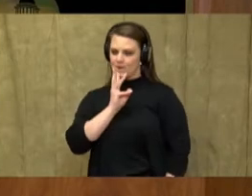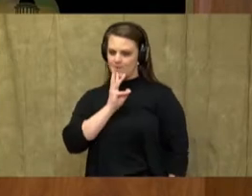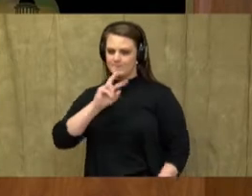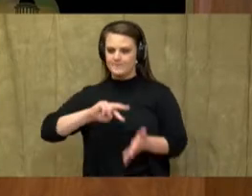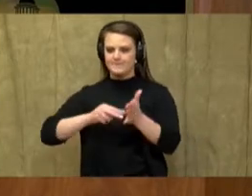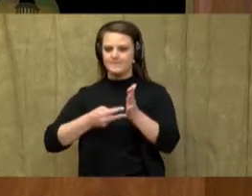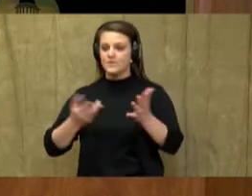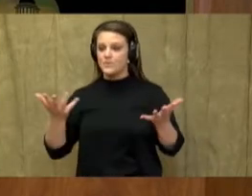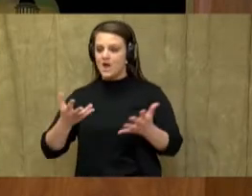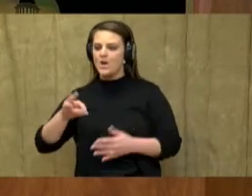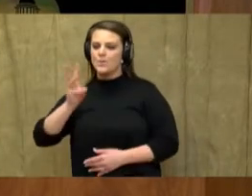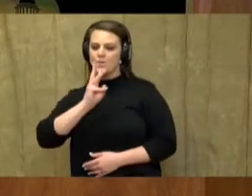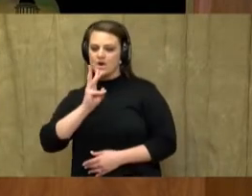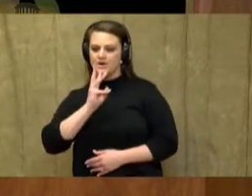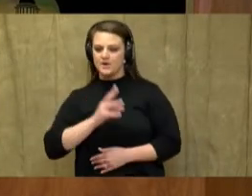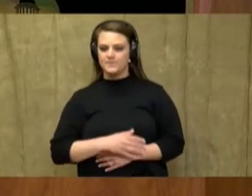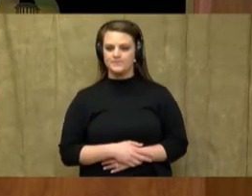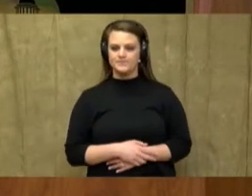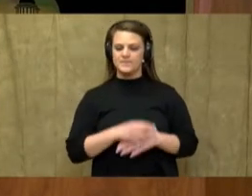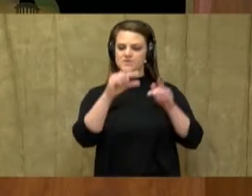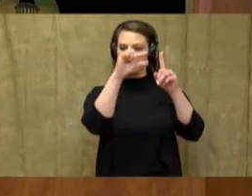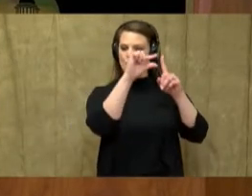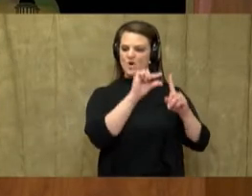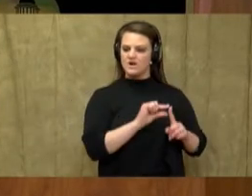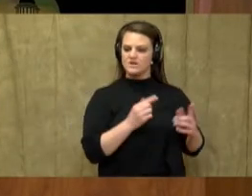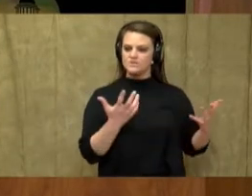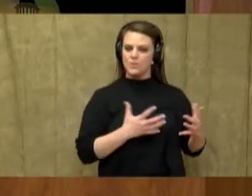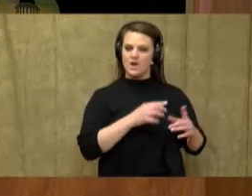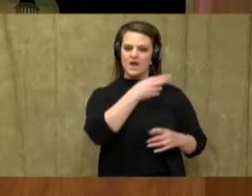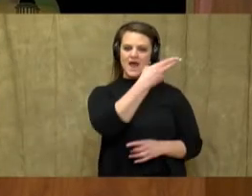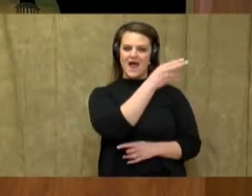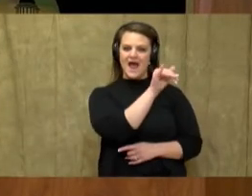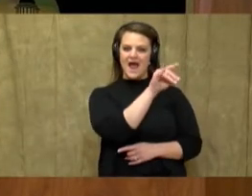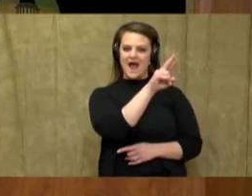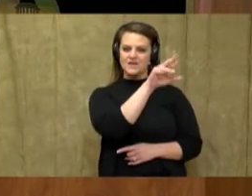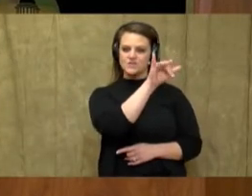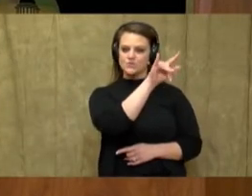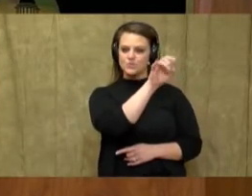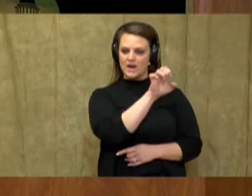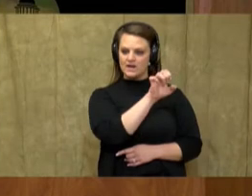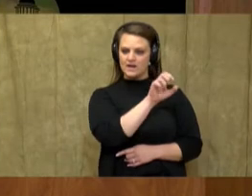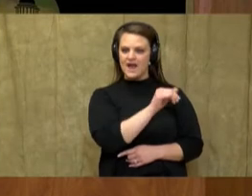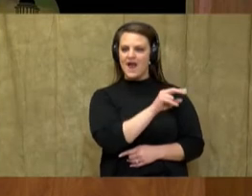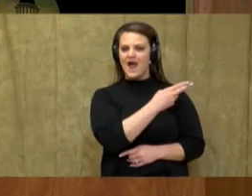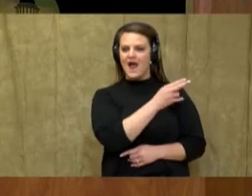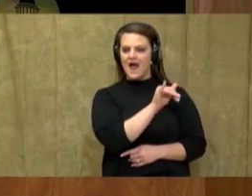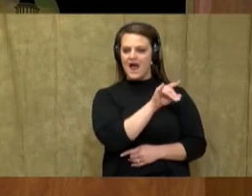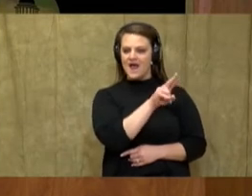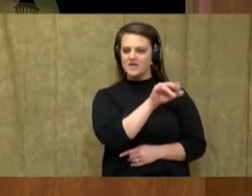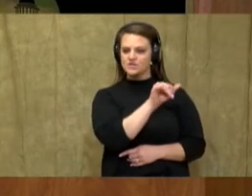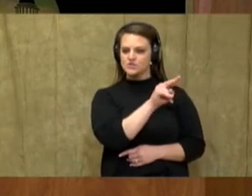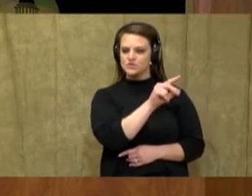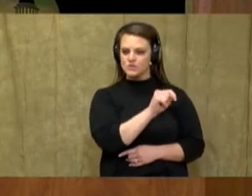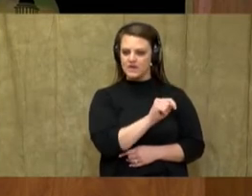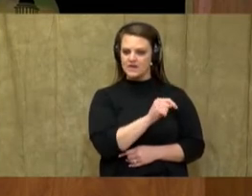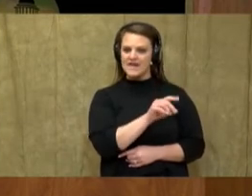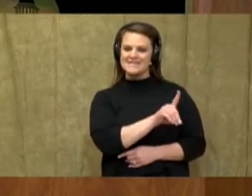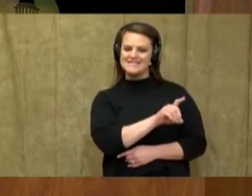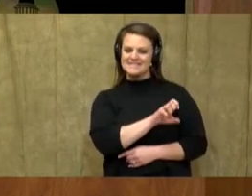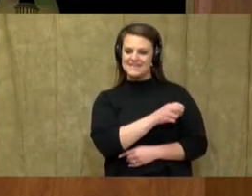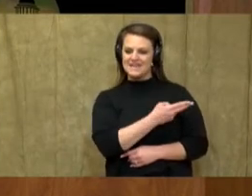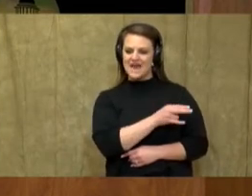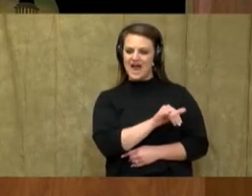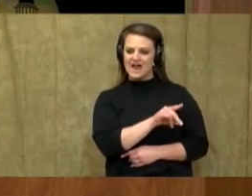okay? So let's look at our words that I've picked. I have hydrate, I have hydrant, and I have